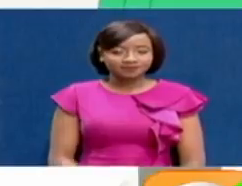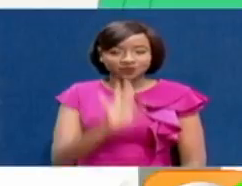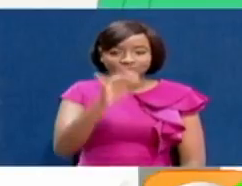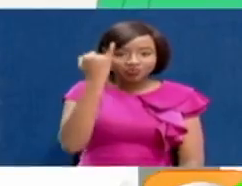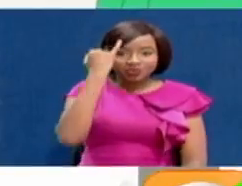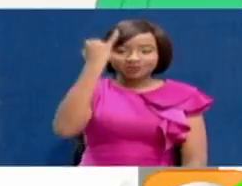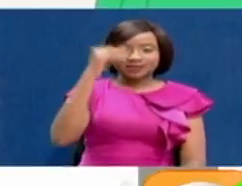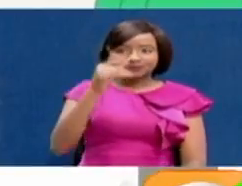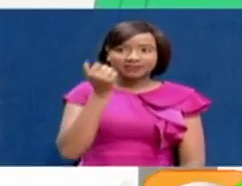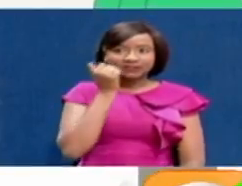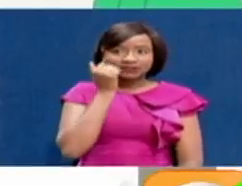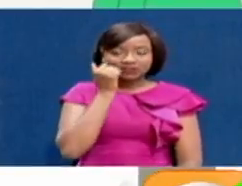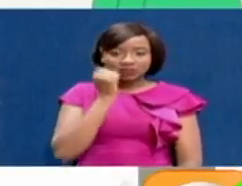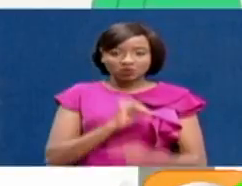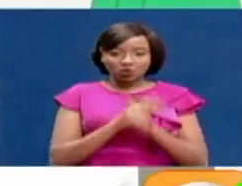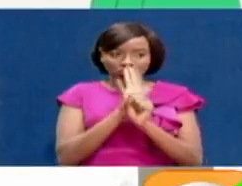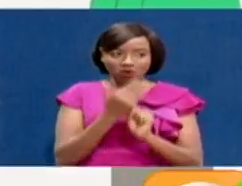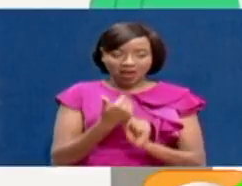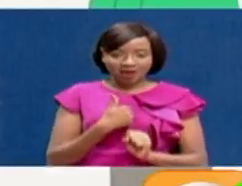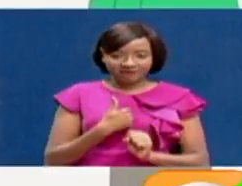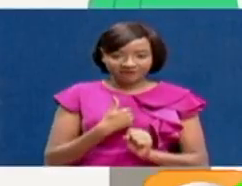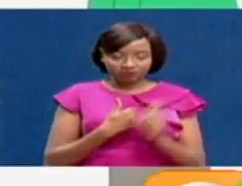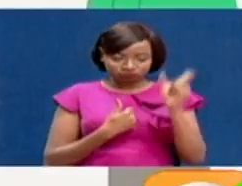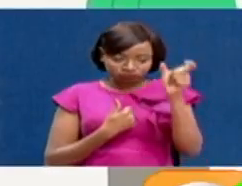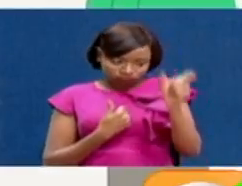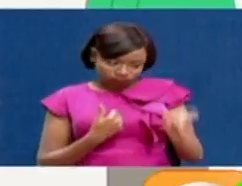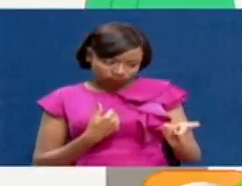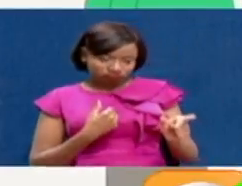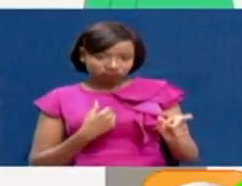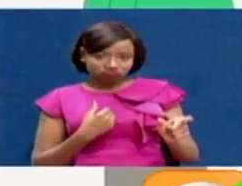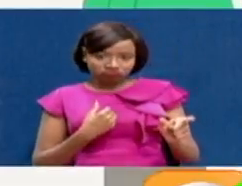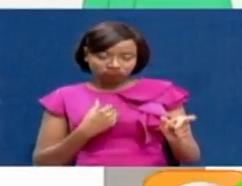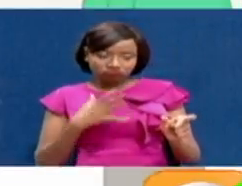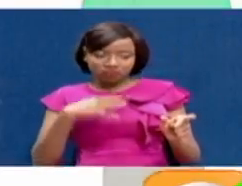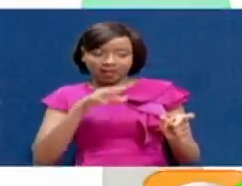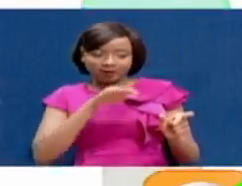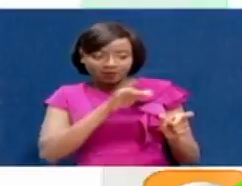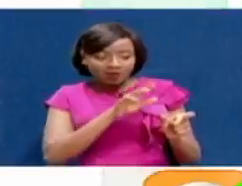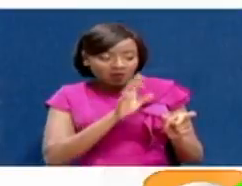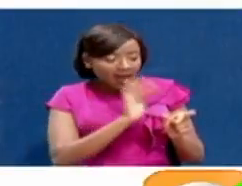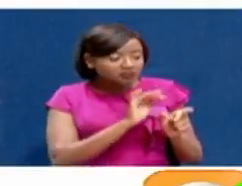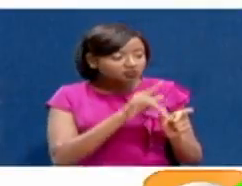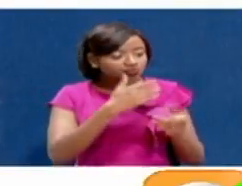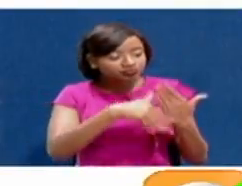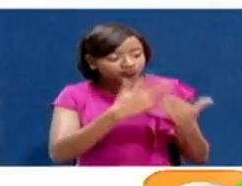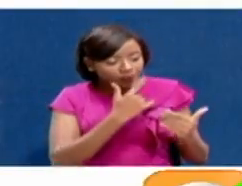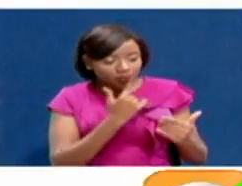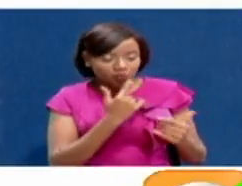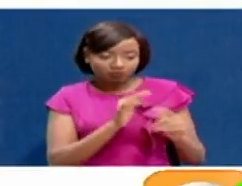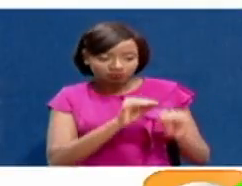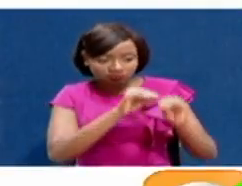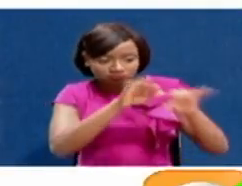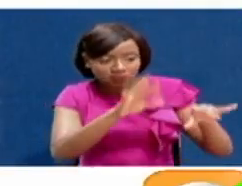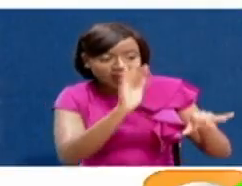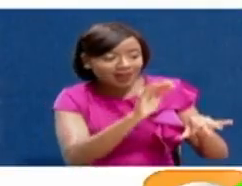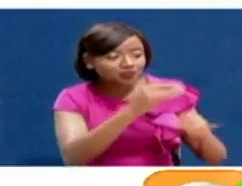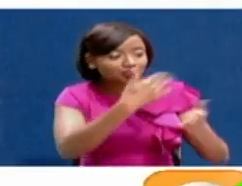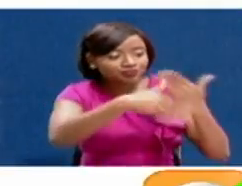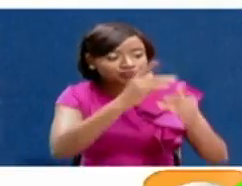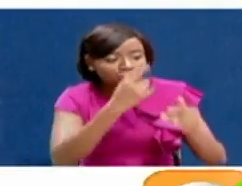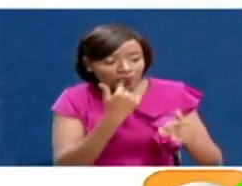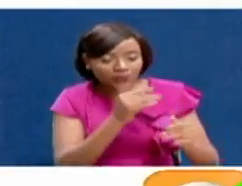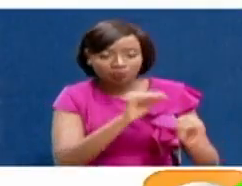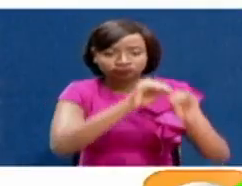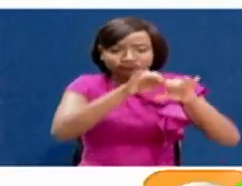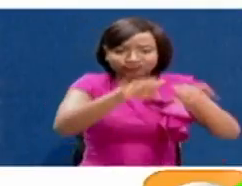Imagine you've been diagnosed as COVID-19 positive. Health officials begin contact tracing to contain the infections, asking you to identify